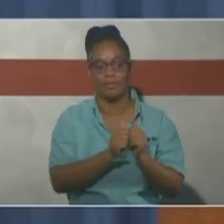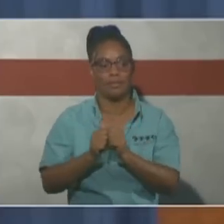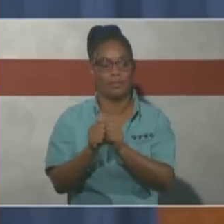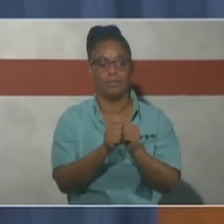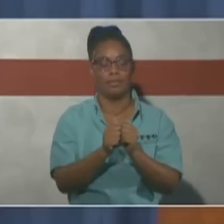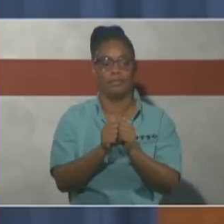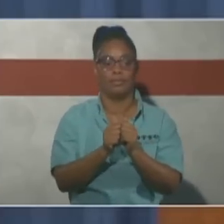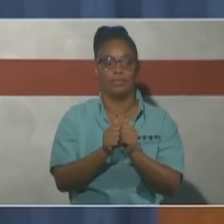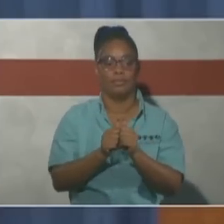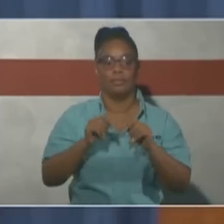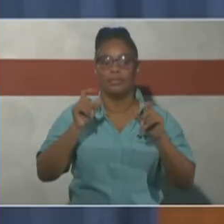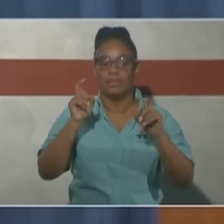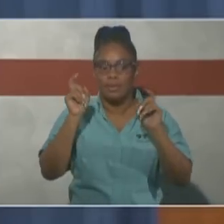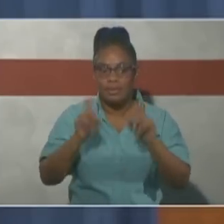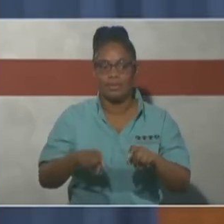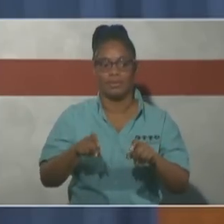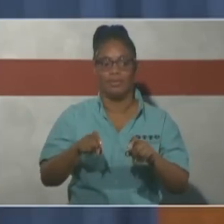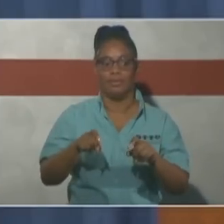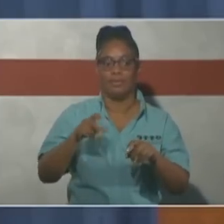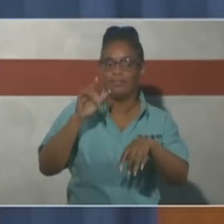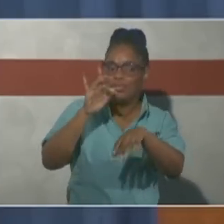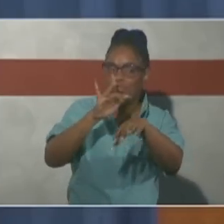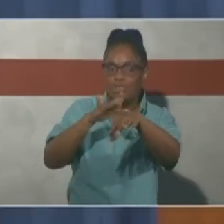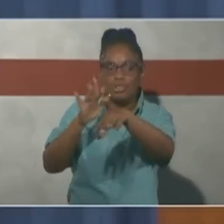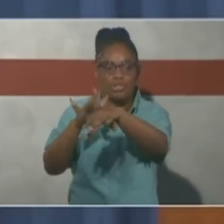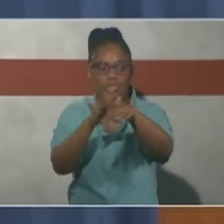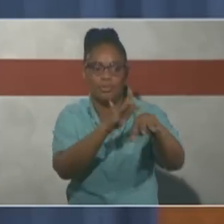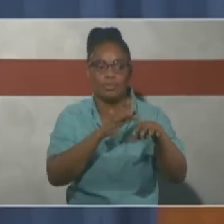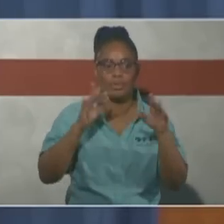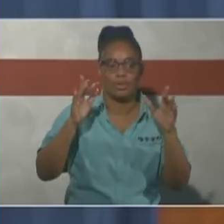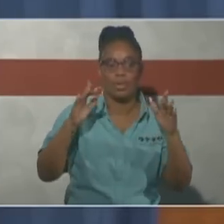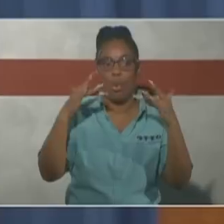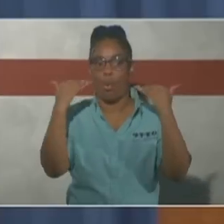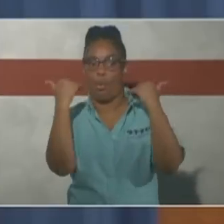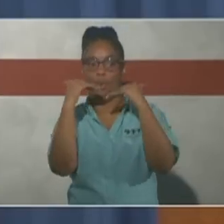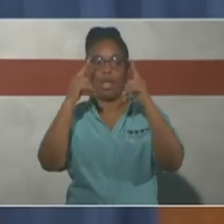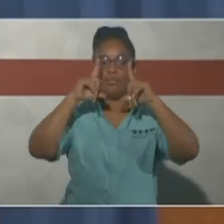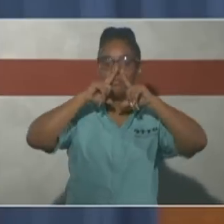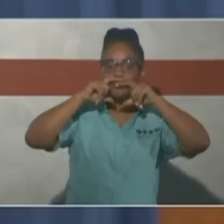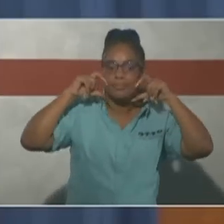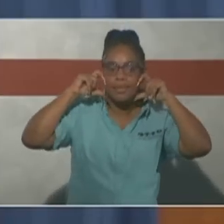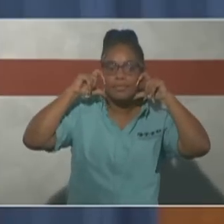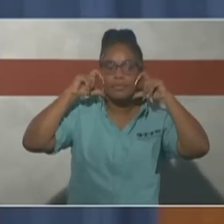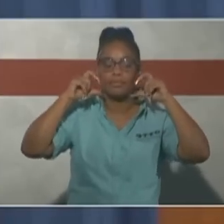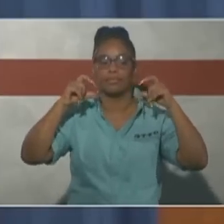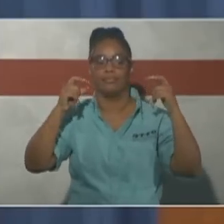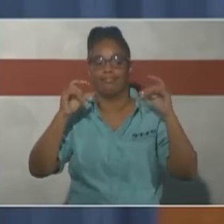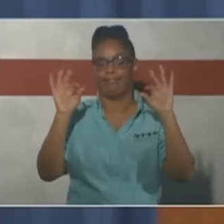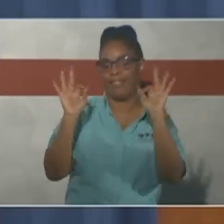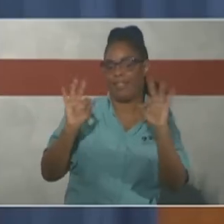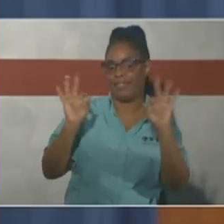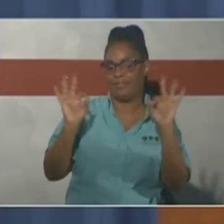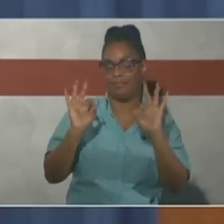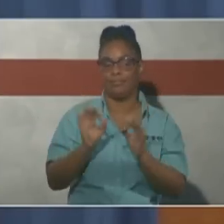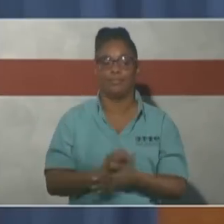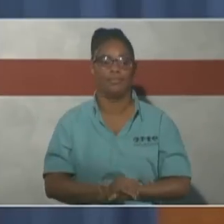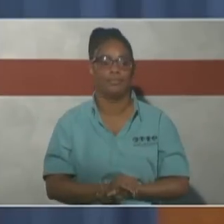To avoid the disease, we have to be together. We have to be in a position where we can